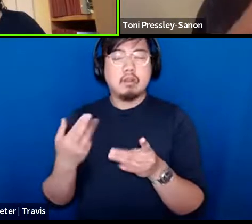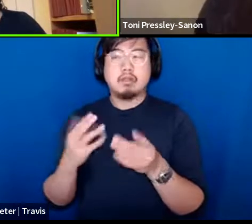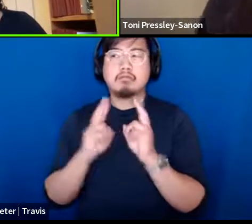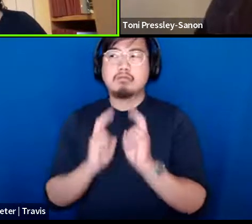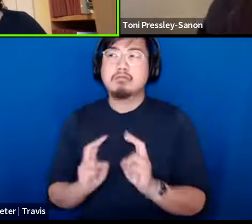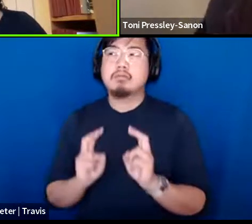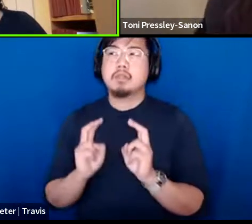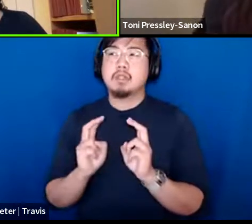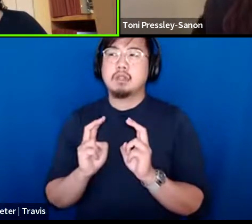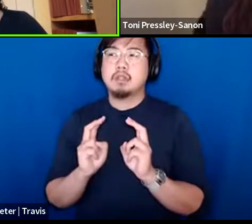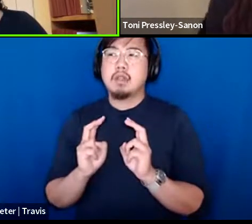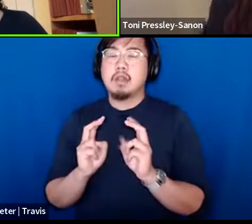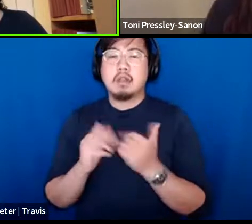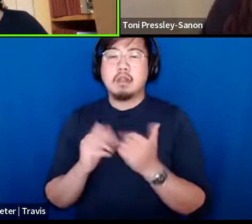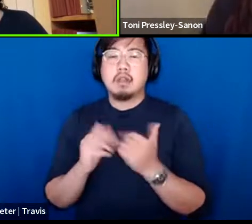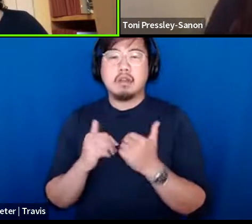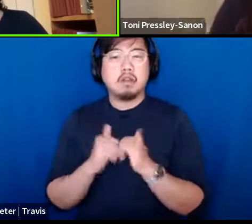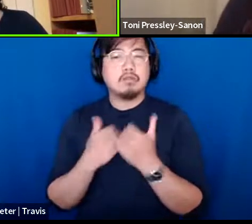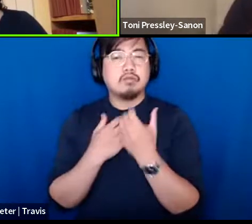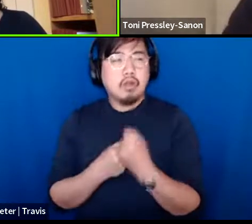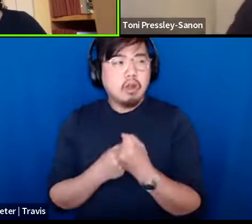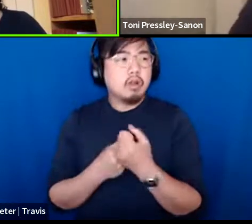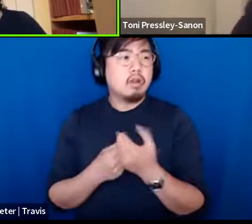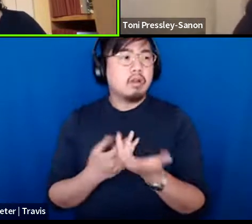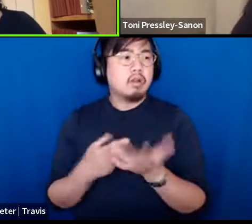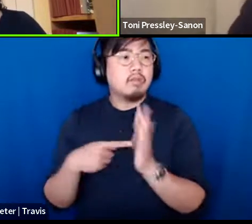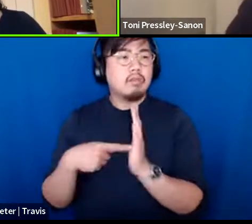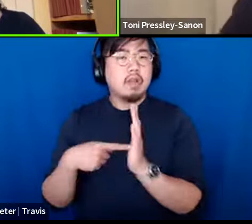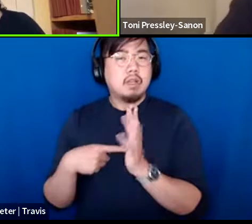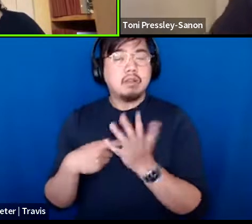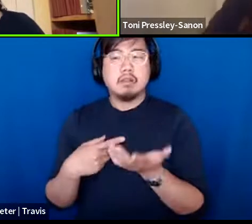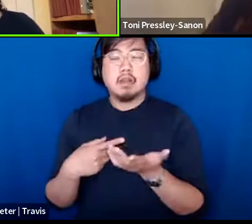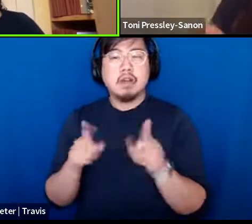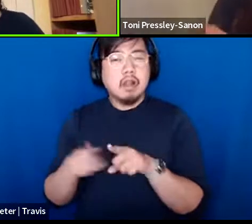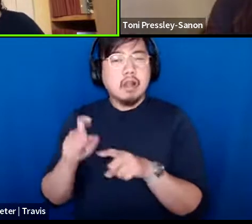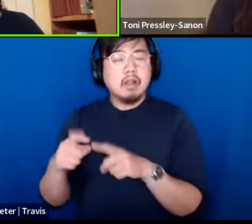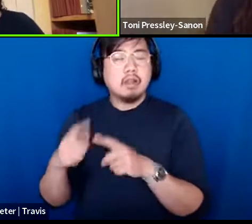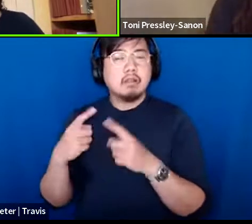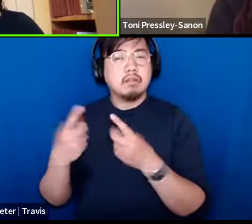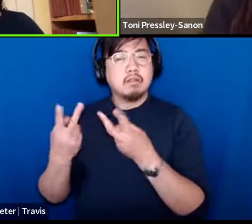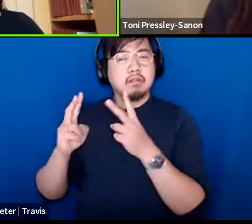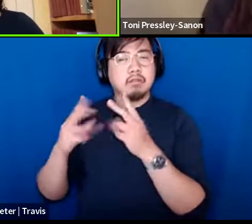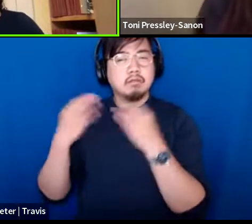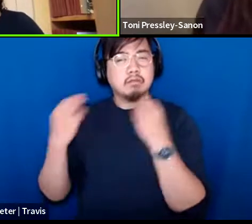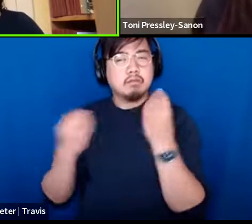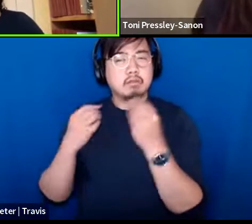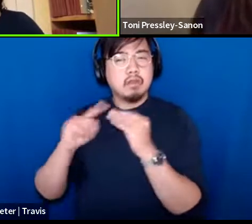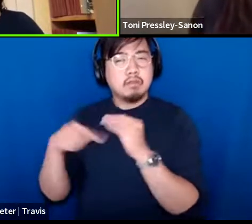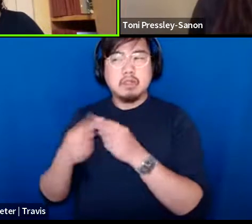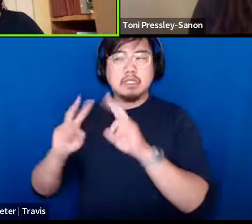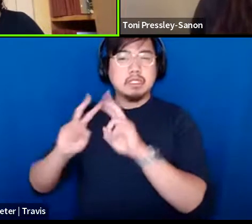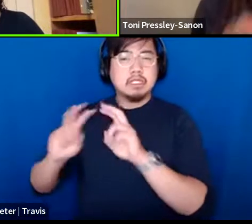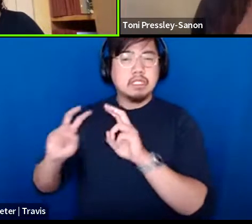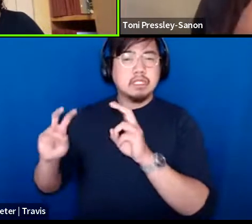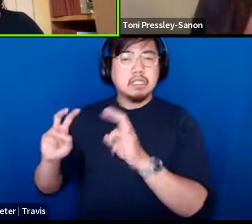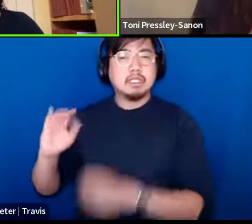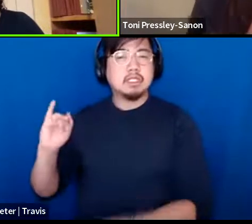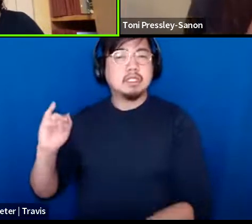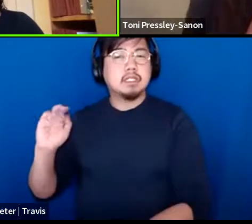of intergenerational trauma, my mm-hmm. own. And so maybe that is something we can delve into. What is